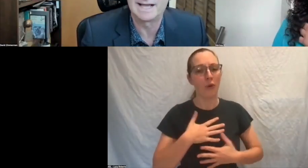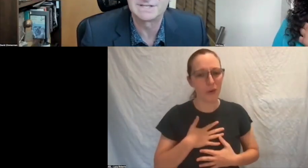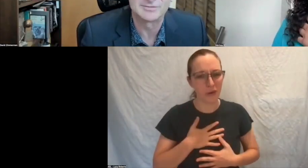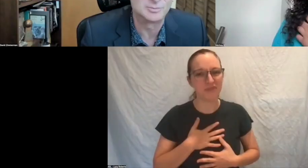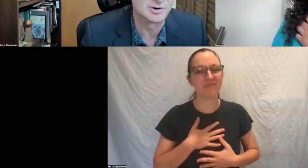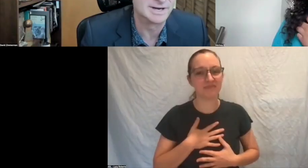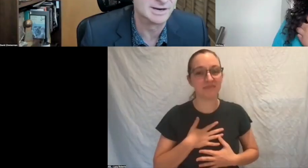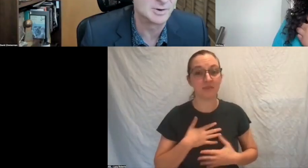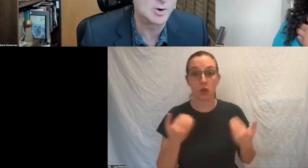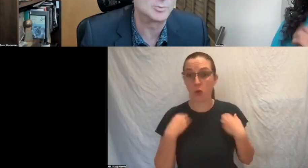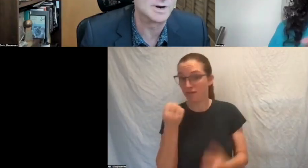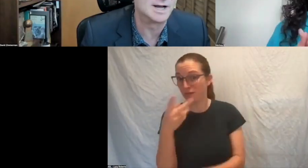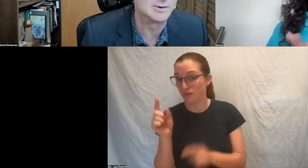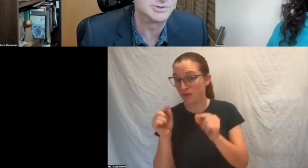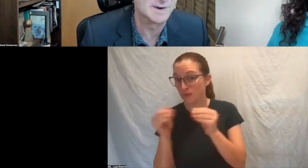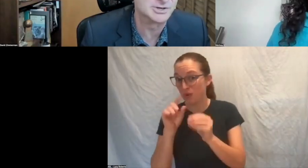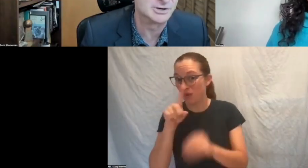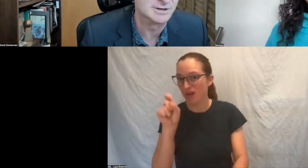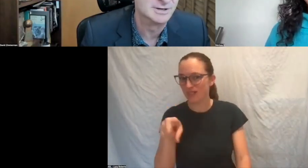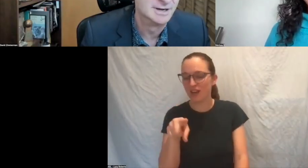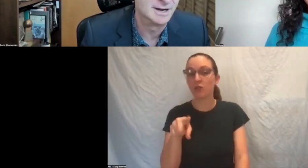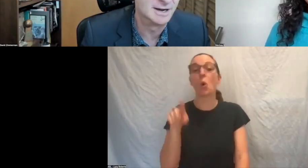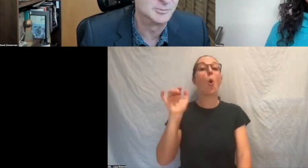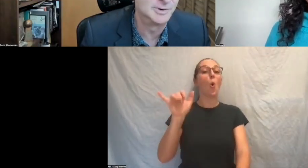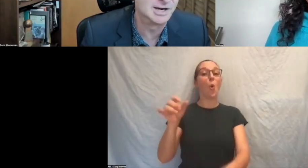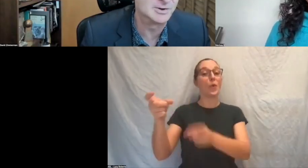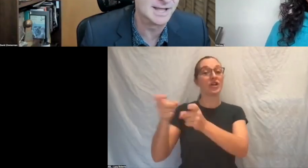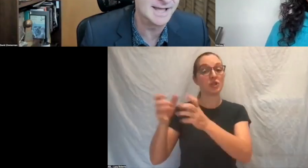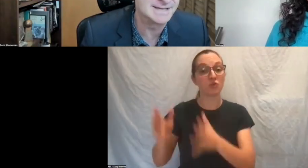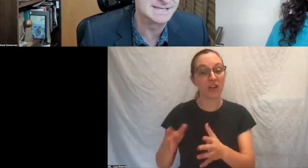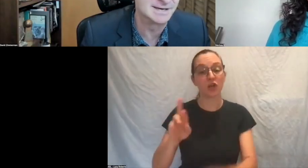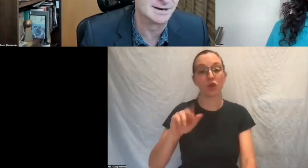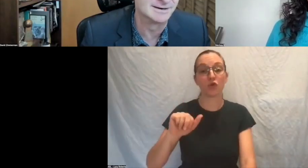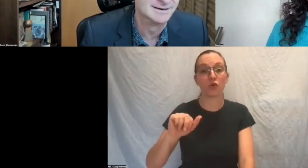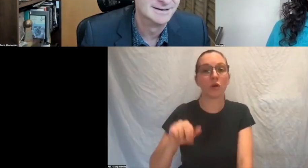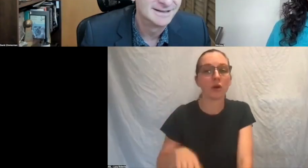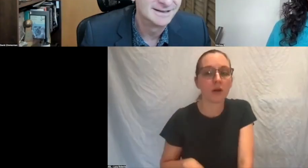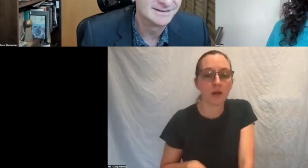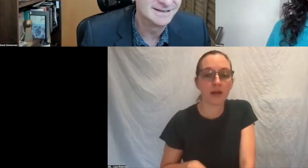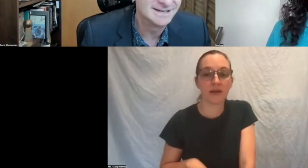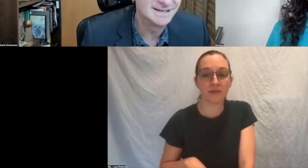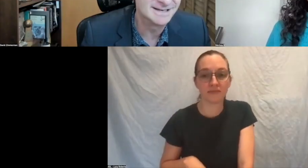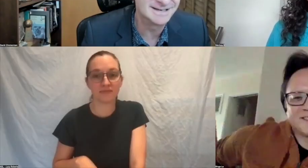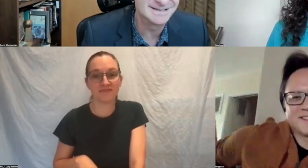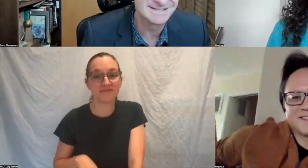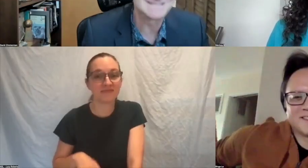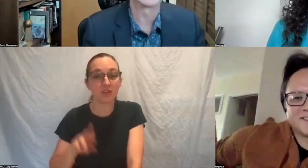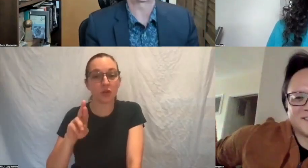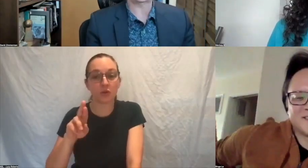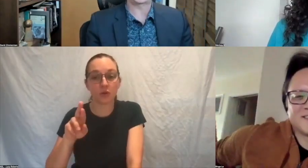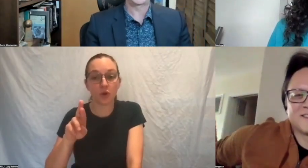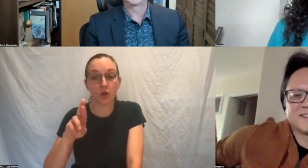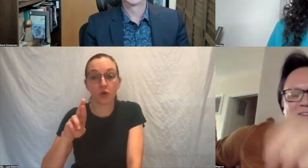we have several more here. Oh, director Ringo Lay is here. Here he